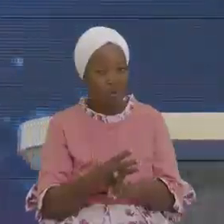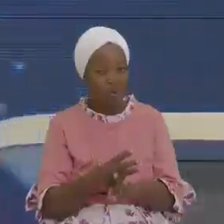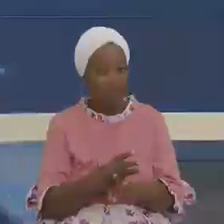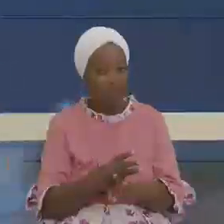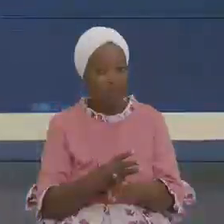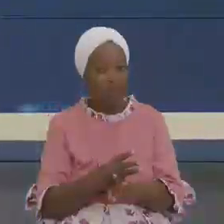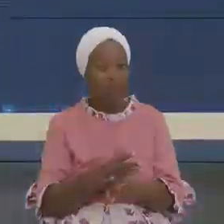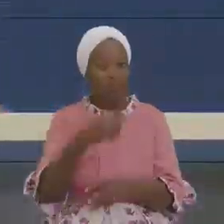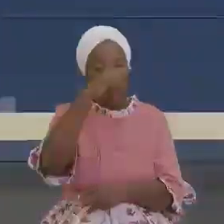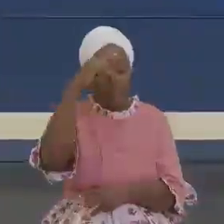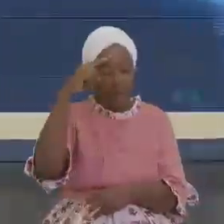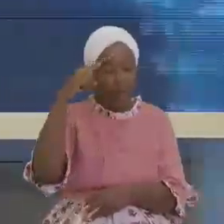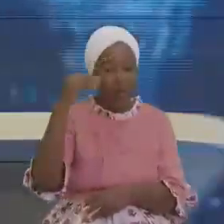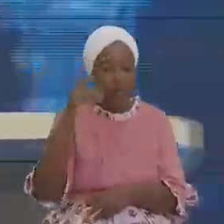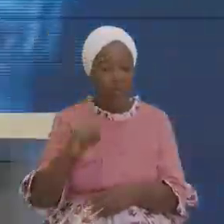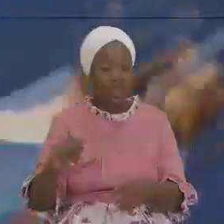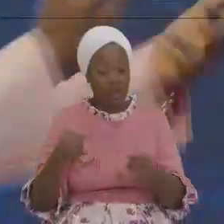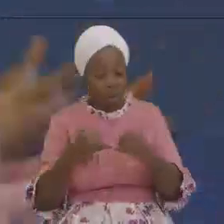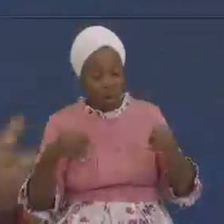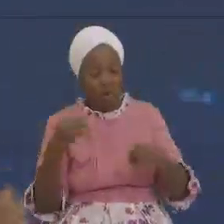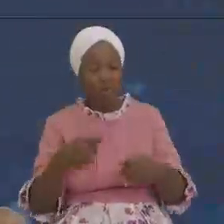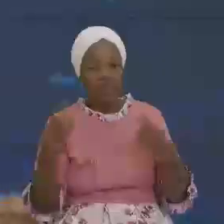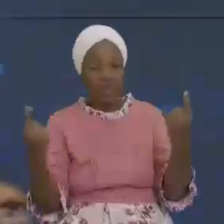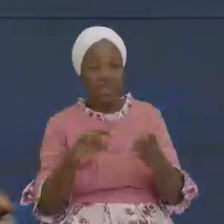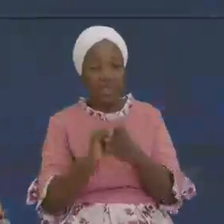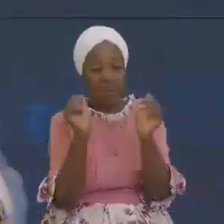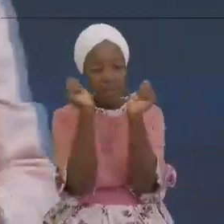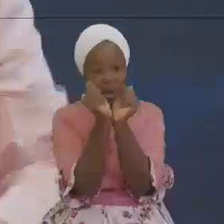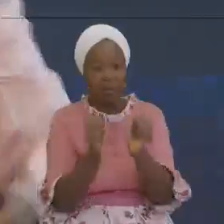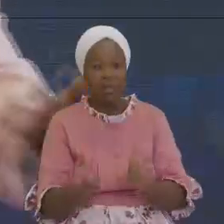because of the cords of their sins that bound them,